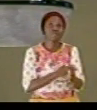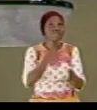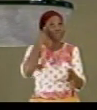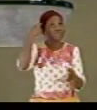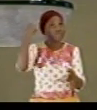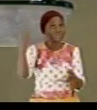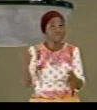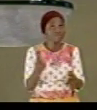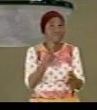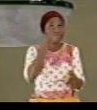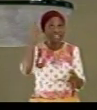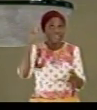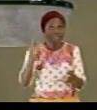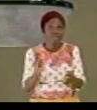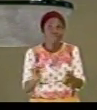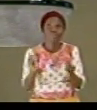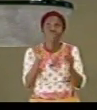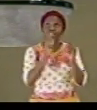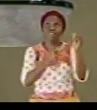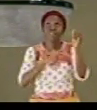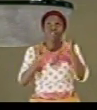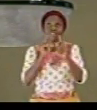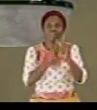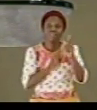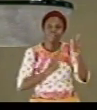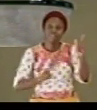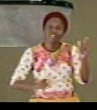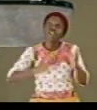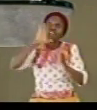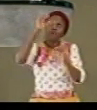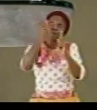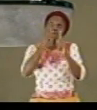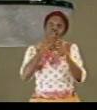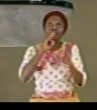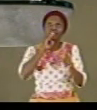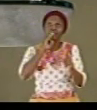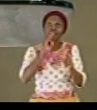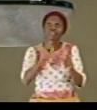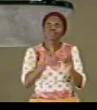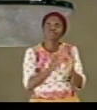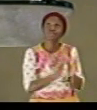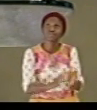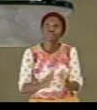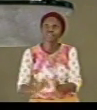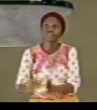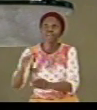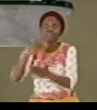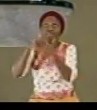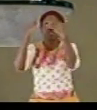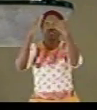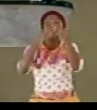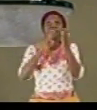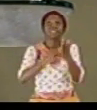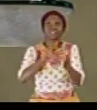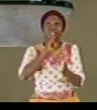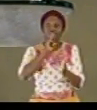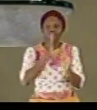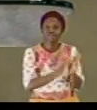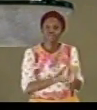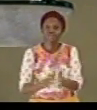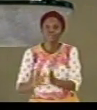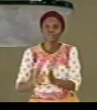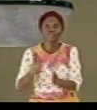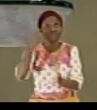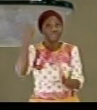forever. Oh Lord, thy word is settled in heaven, it is